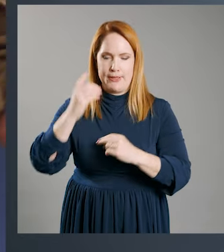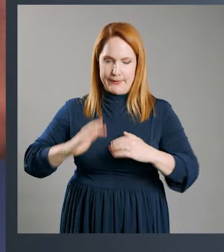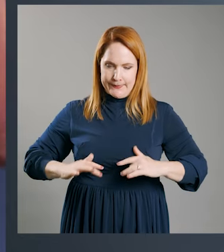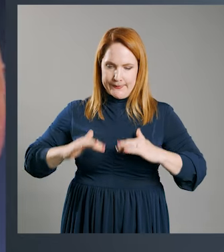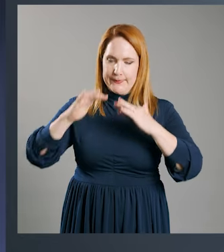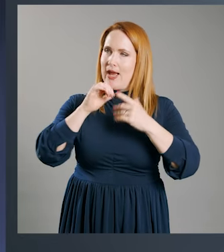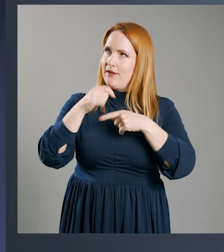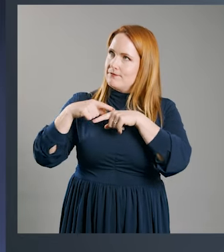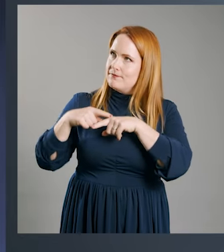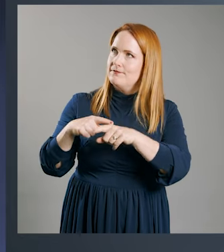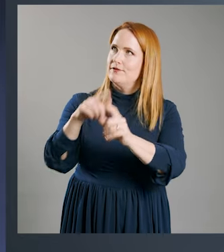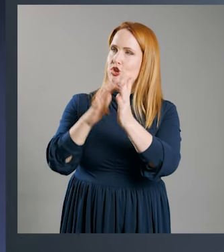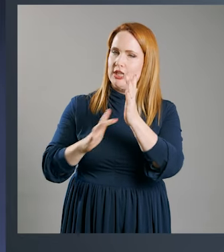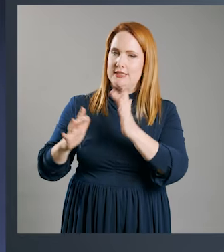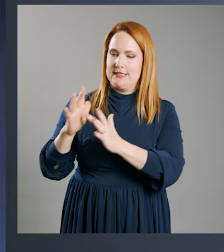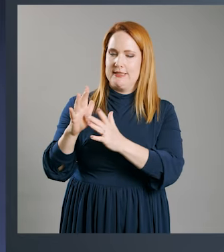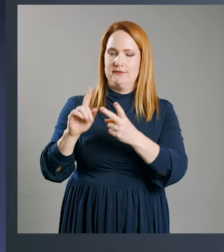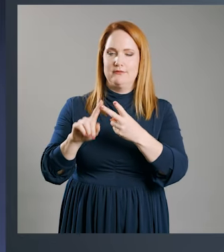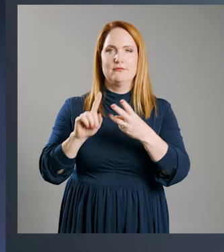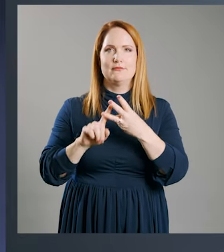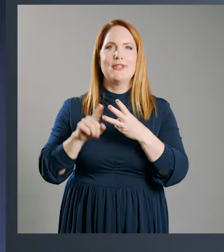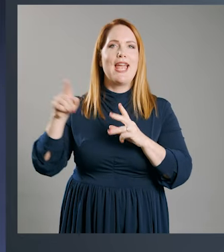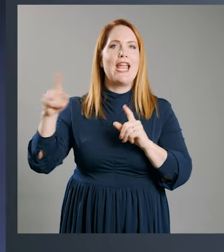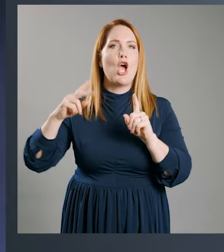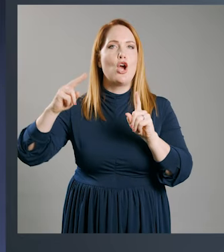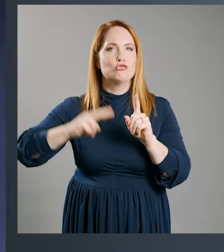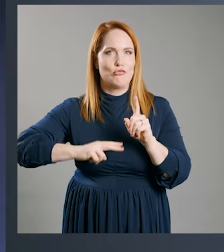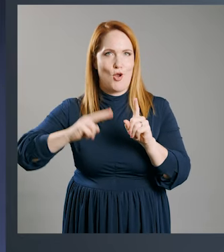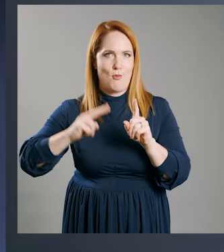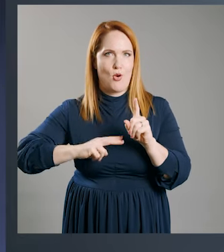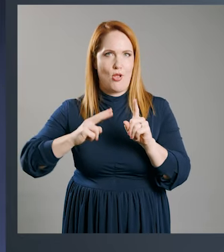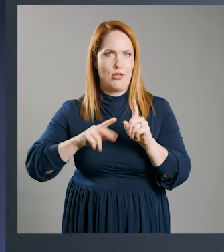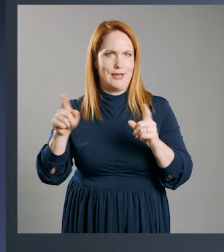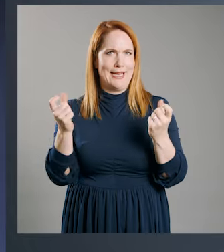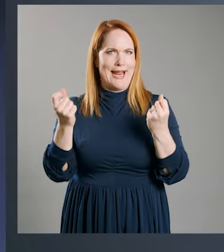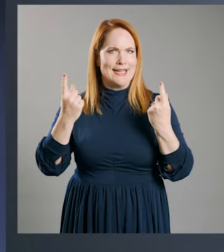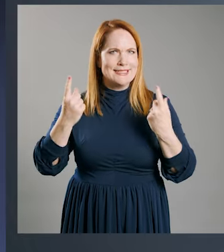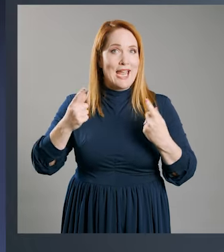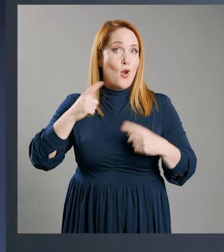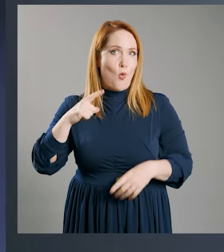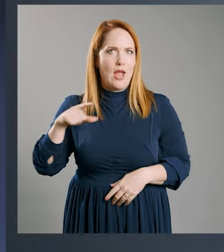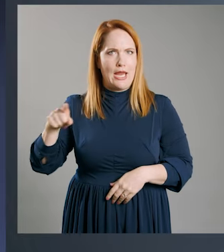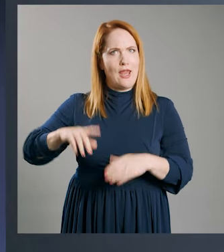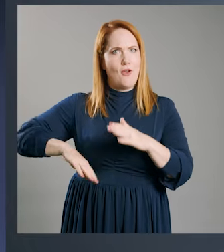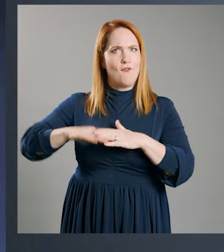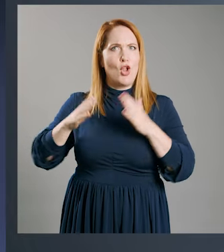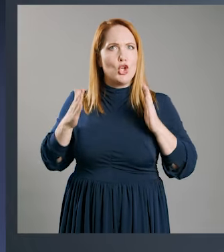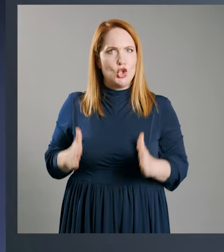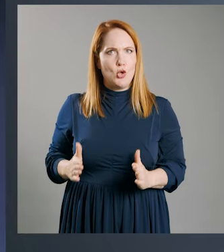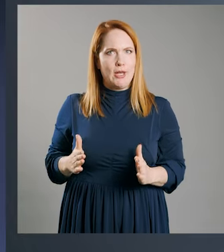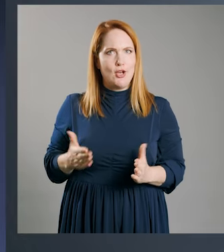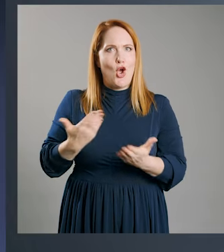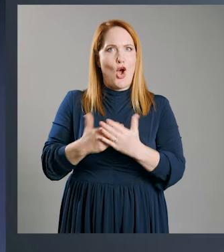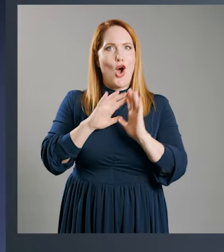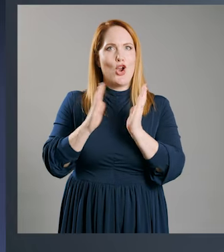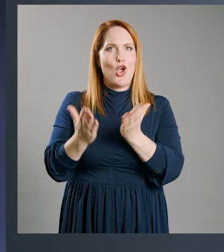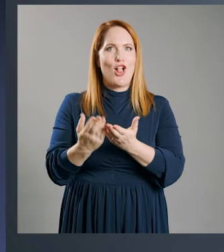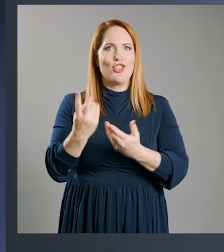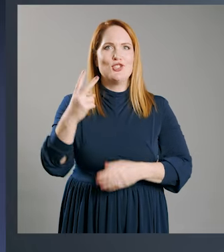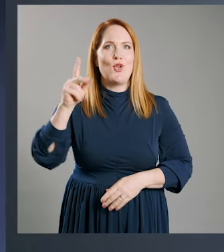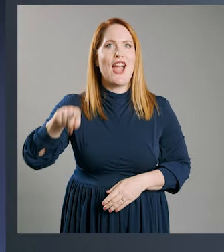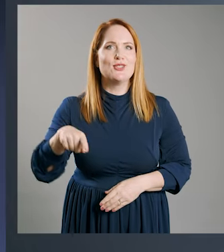our faith in Jesus. And Jesus is our role model. And he's the one that understands, because he was fully human when he walked